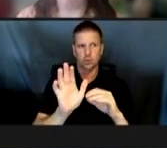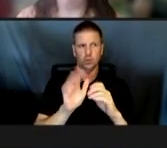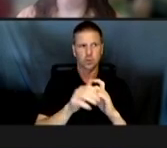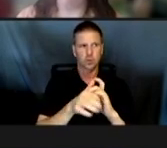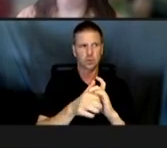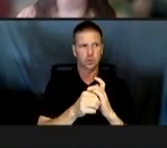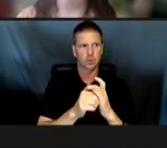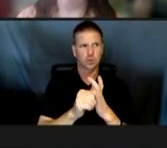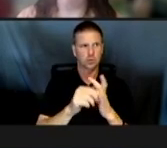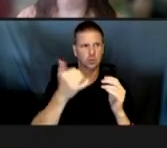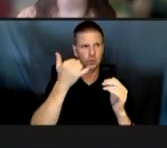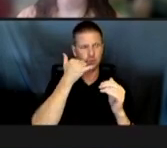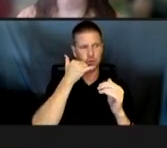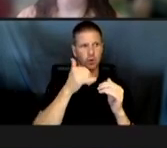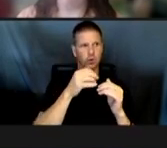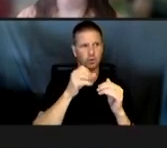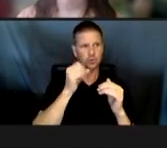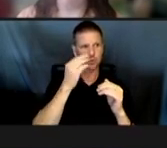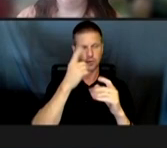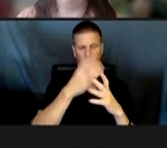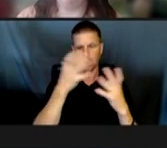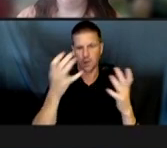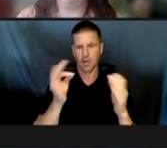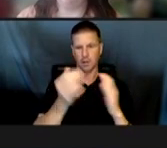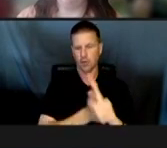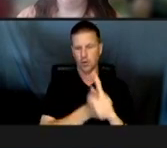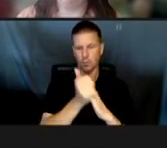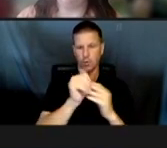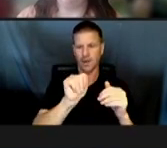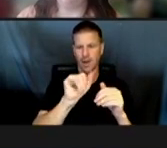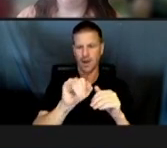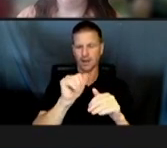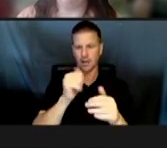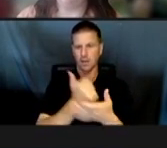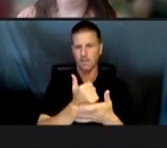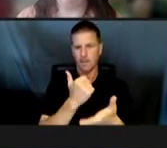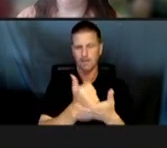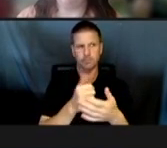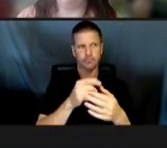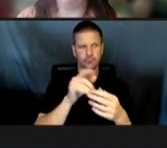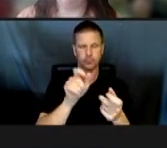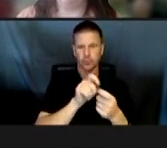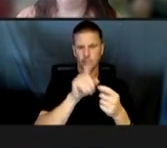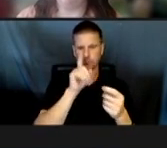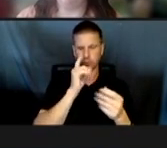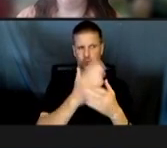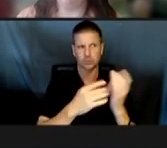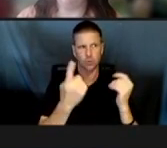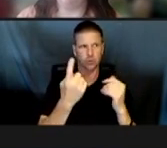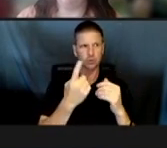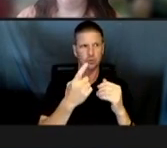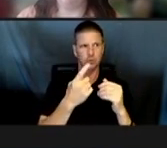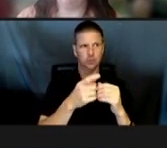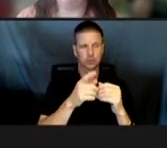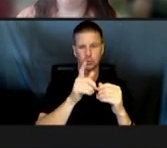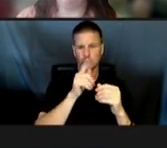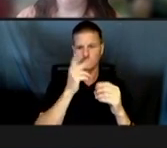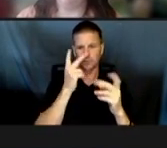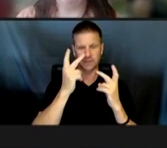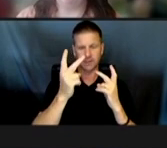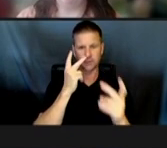your phone. So I think a lot of automation and AI can be helpful, particularly, for example, someone who is vision